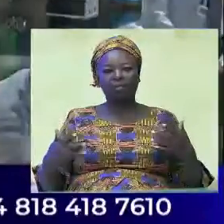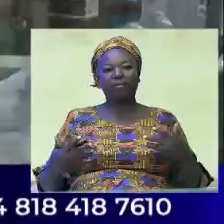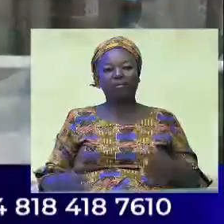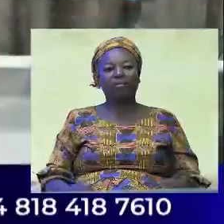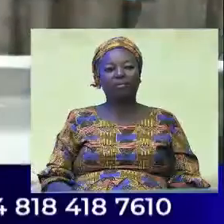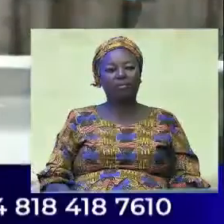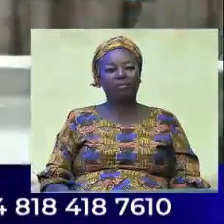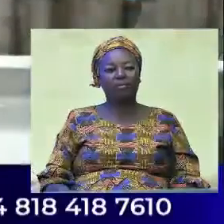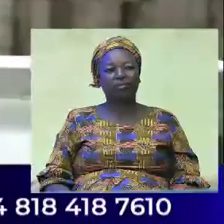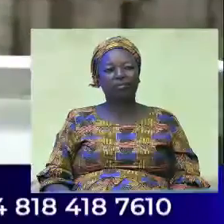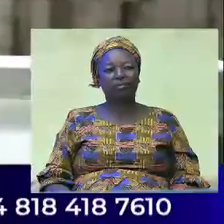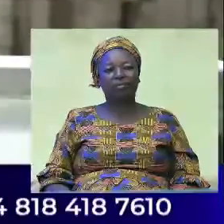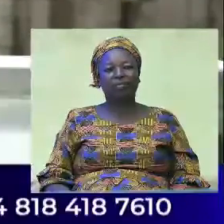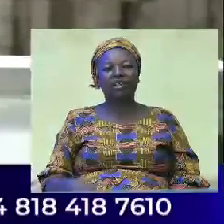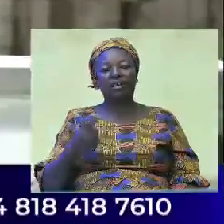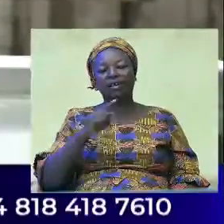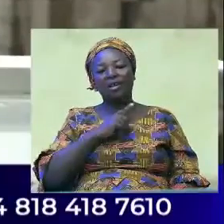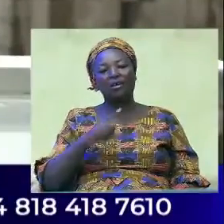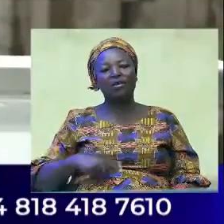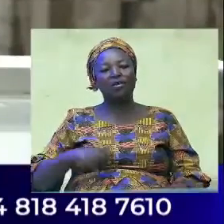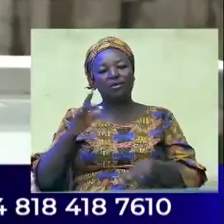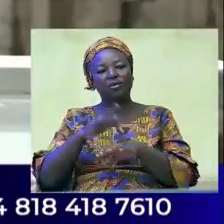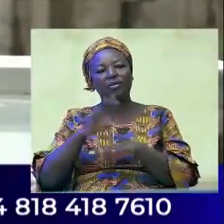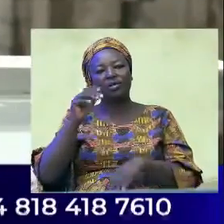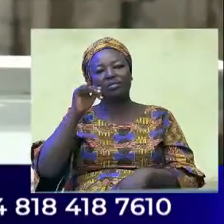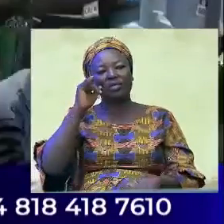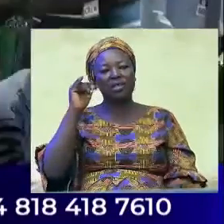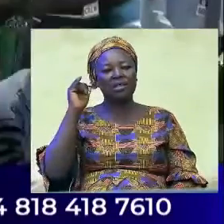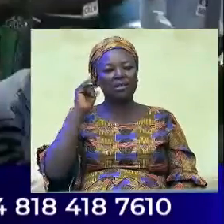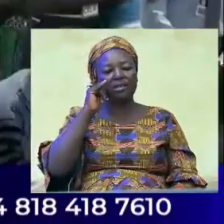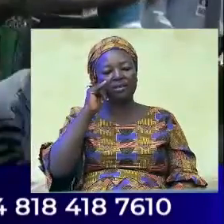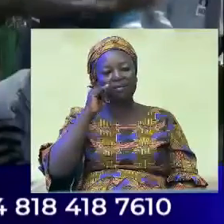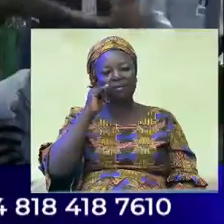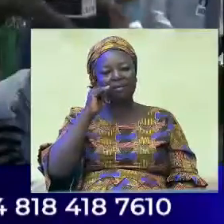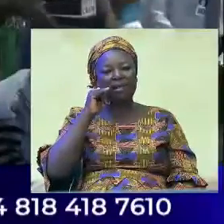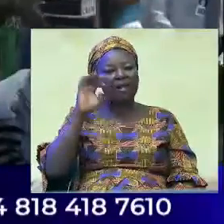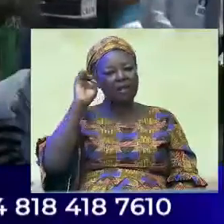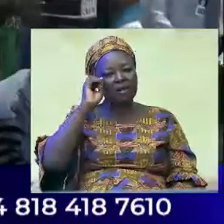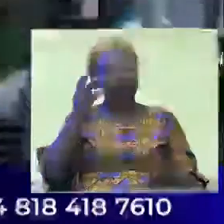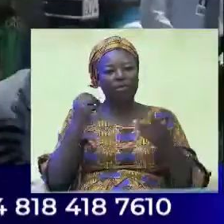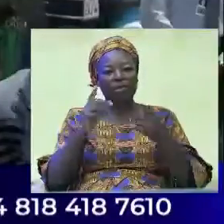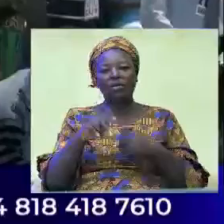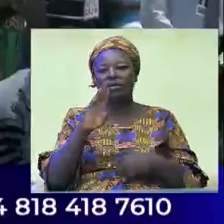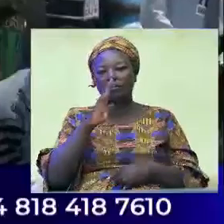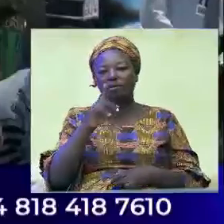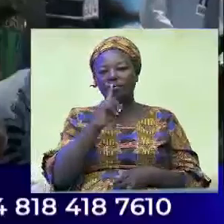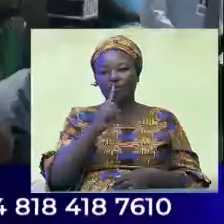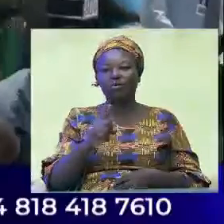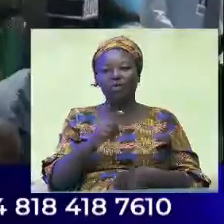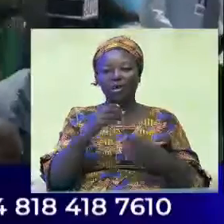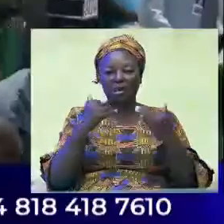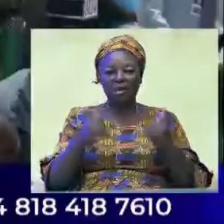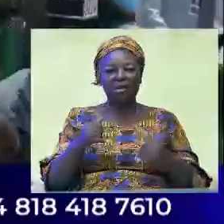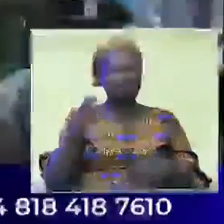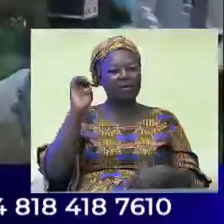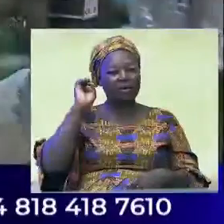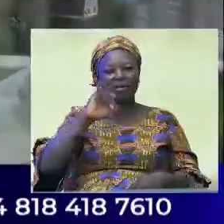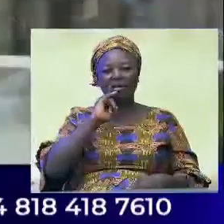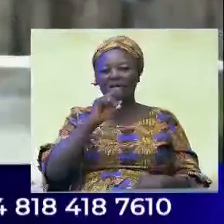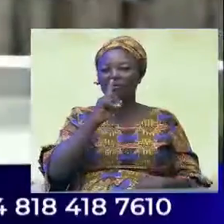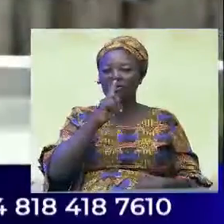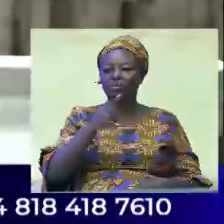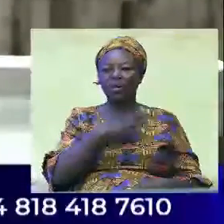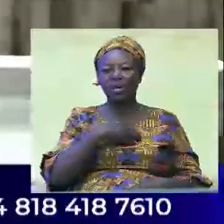your hands together for Jesus. The Lord touched him yesterday. He wanted to be